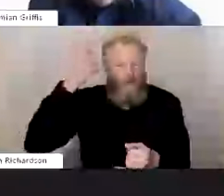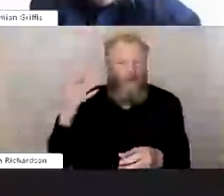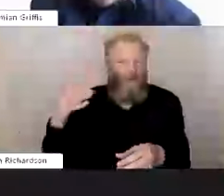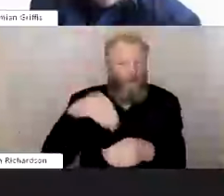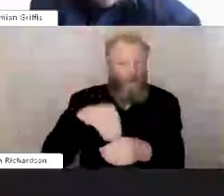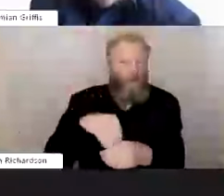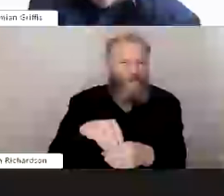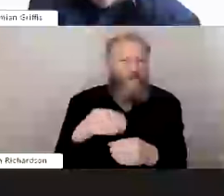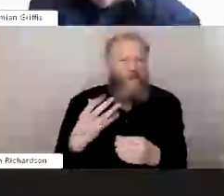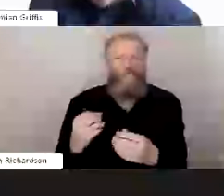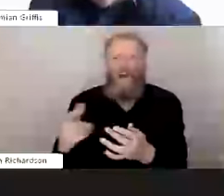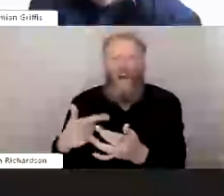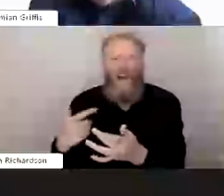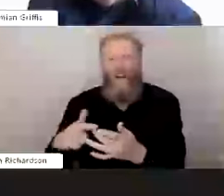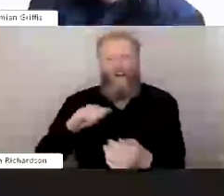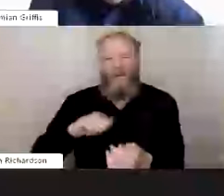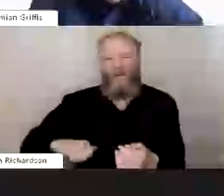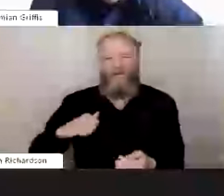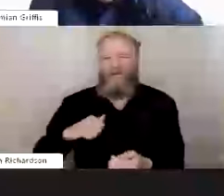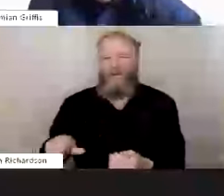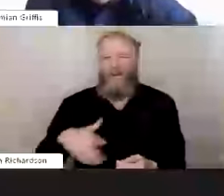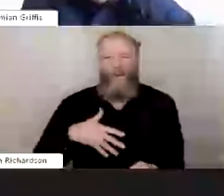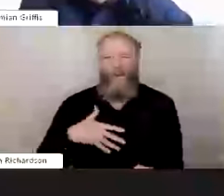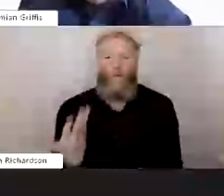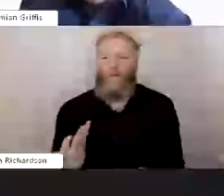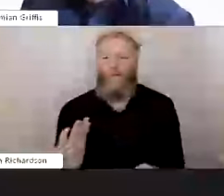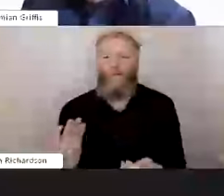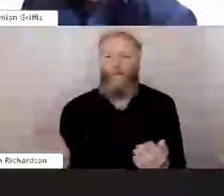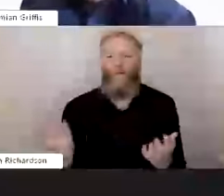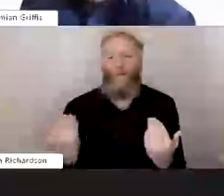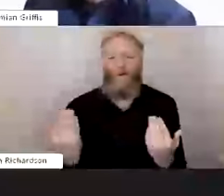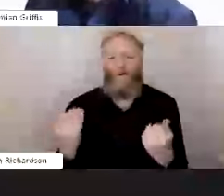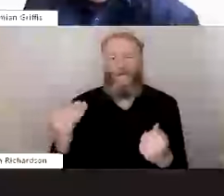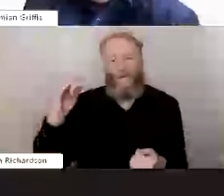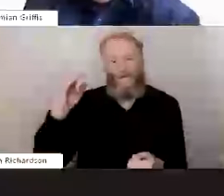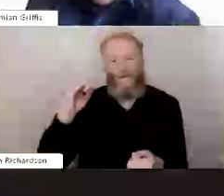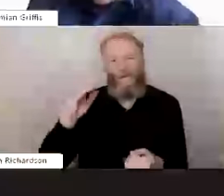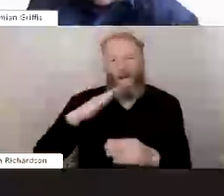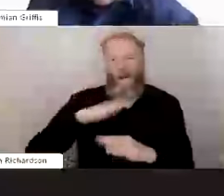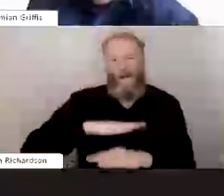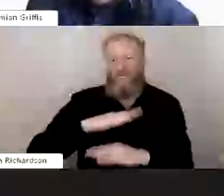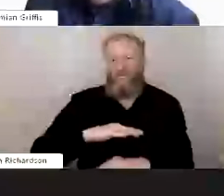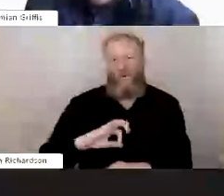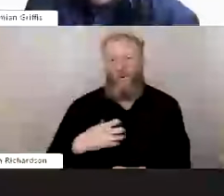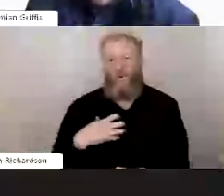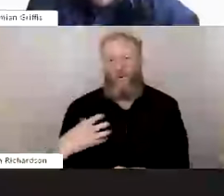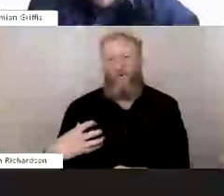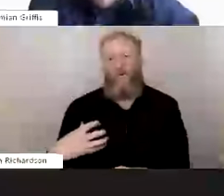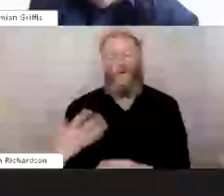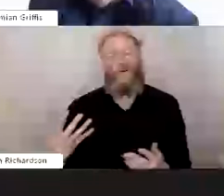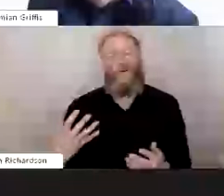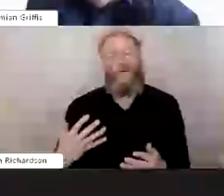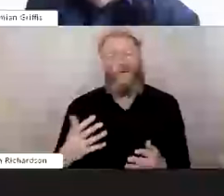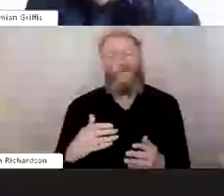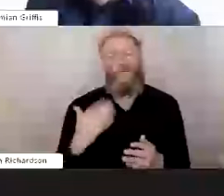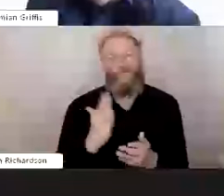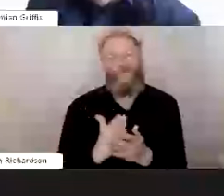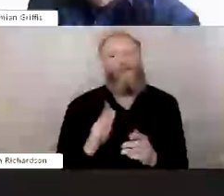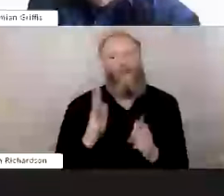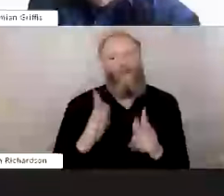other councils who don't want to do welcome to countries anymore and all sorts of stuff. So there's there's a broad spectrum there.